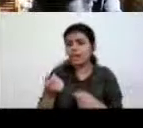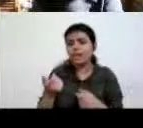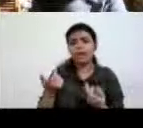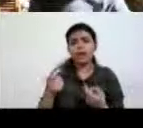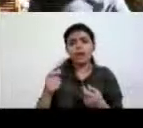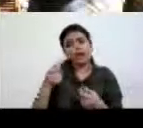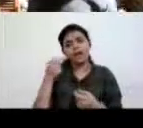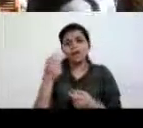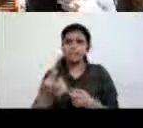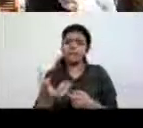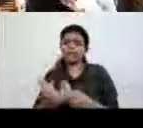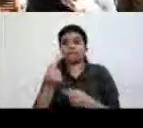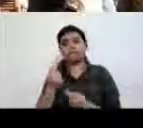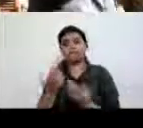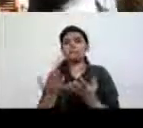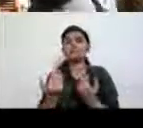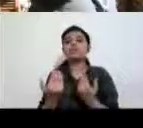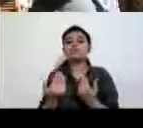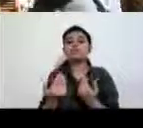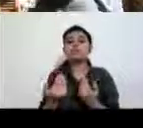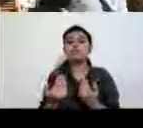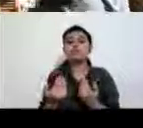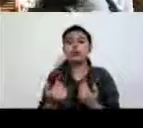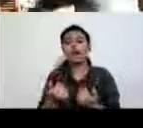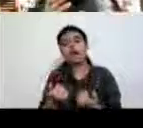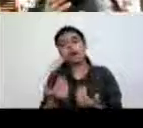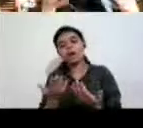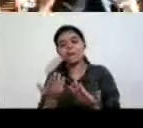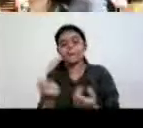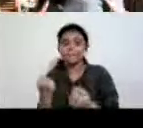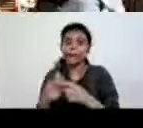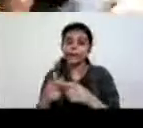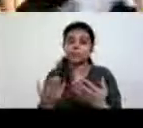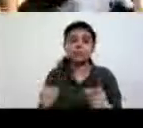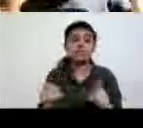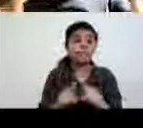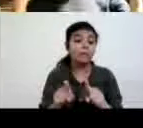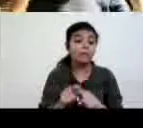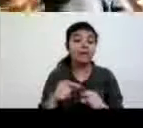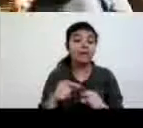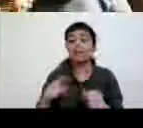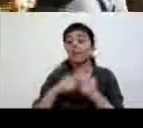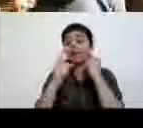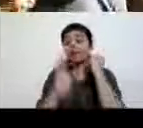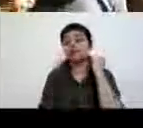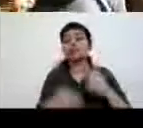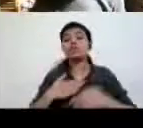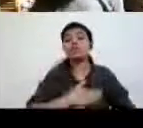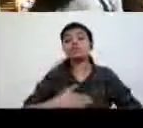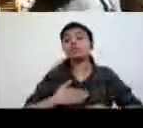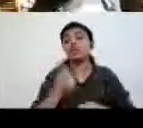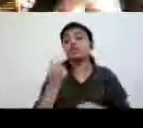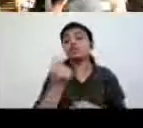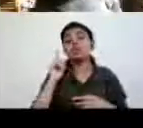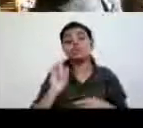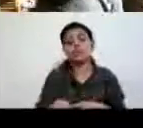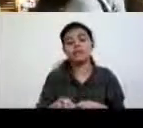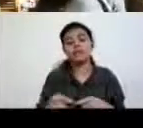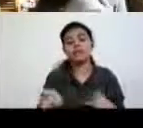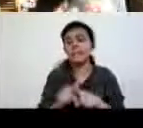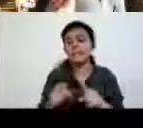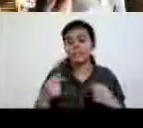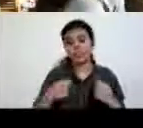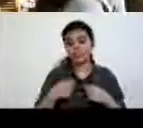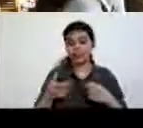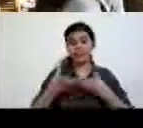the last and most important part, in my opinion, is the joy of use. Our solutions have to have aesthetics,